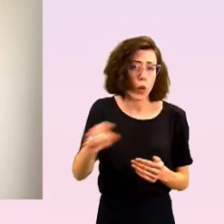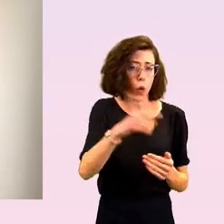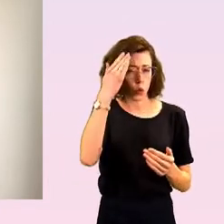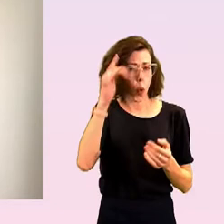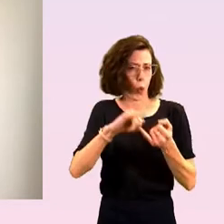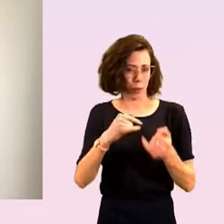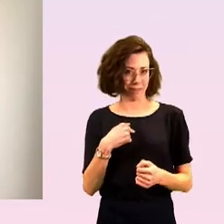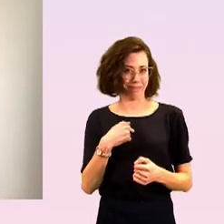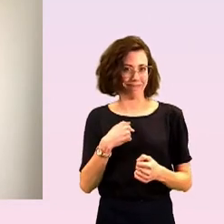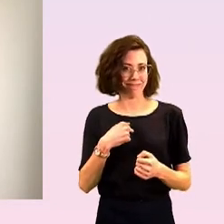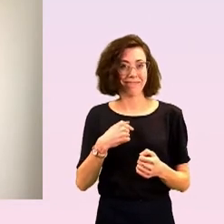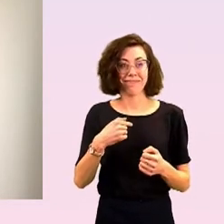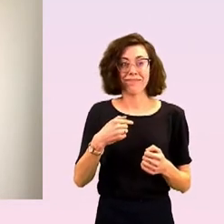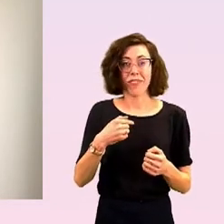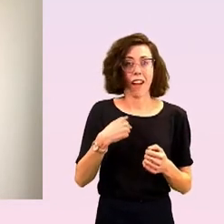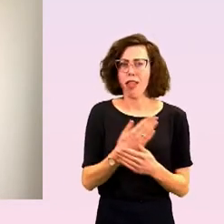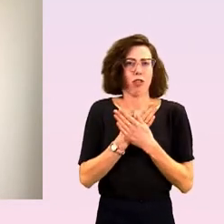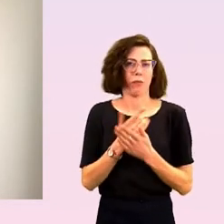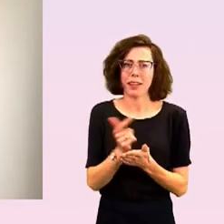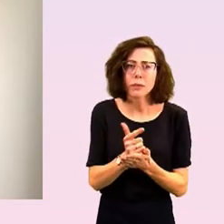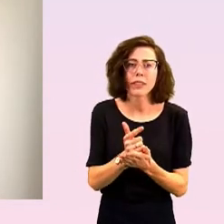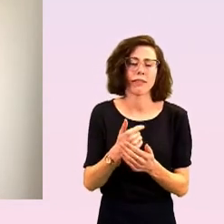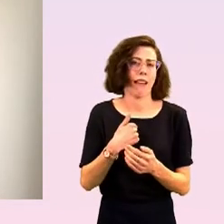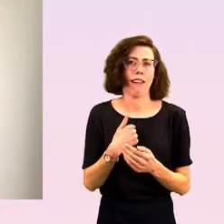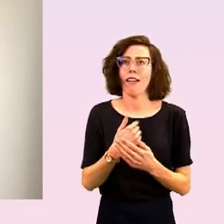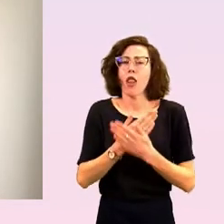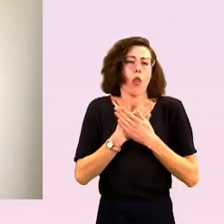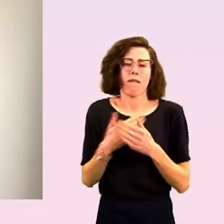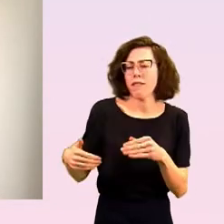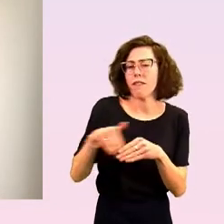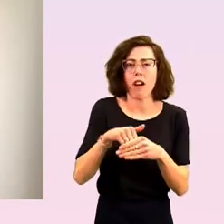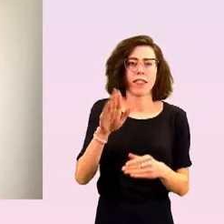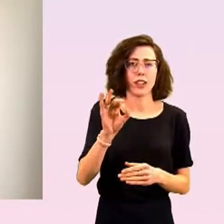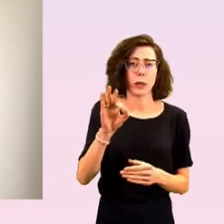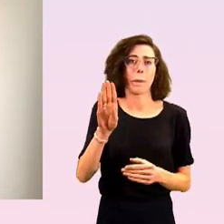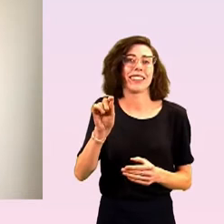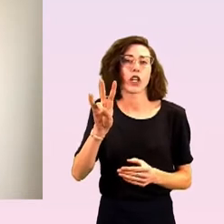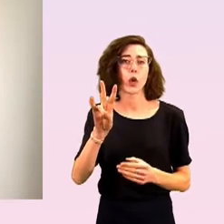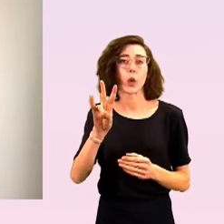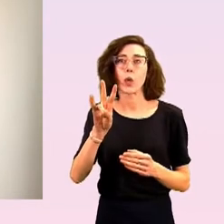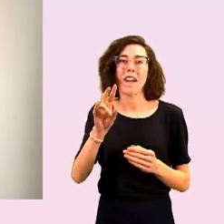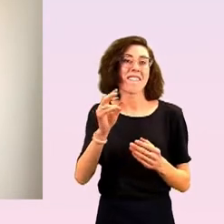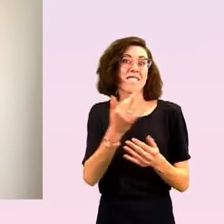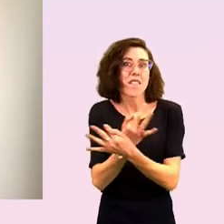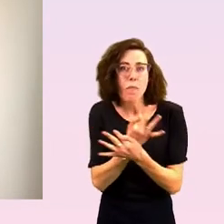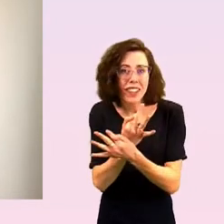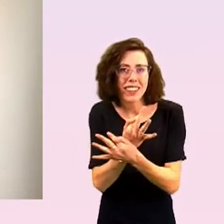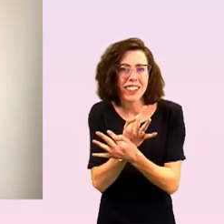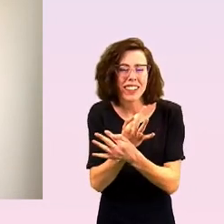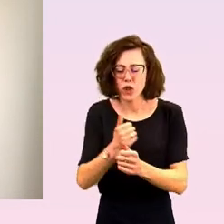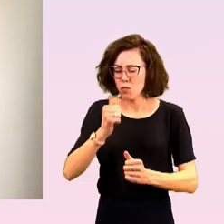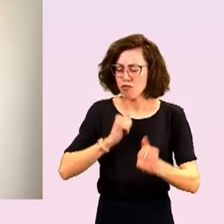I love being a lesbian. I love being part of the LGBTQ family. It's the pride and soul